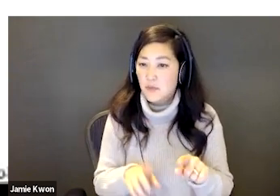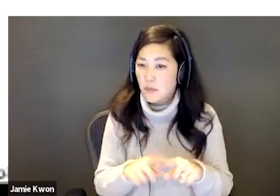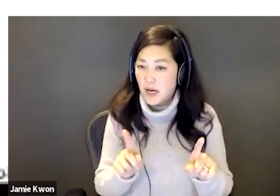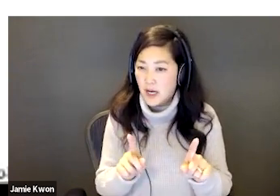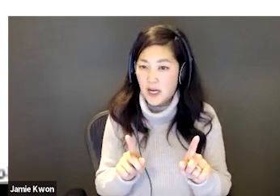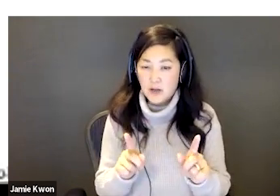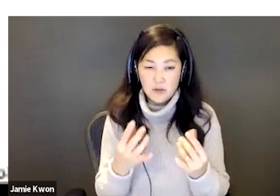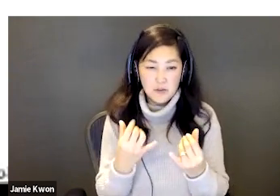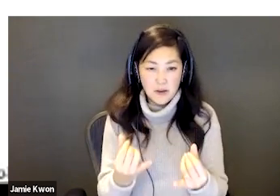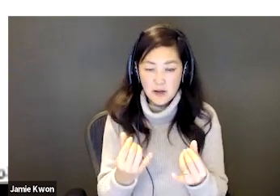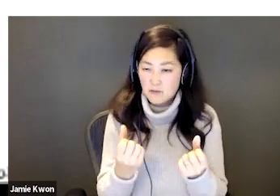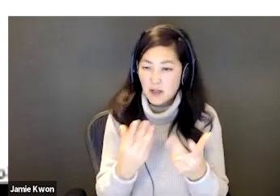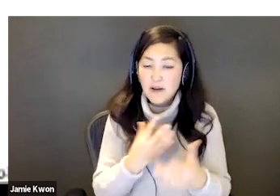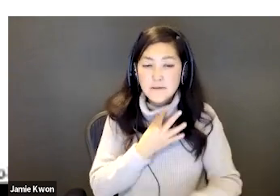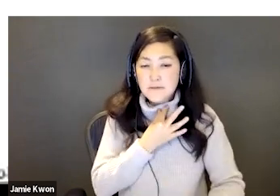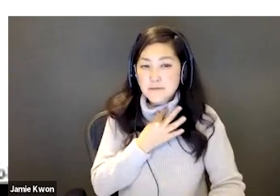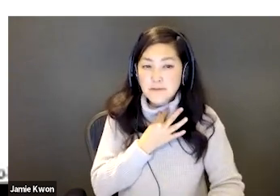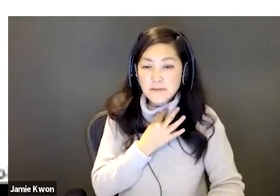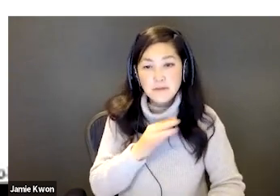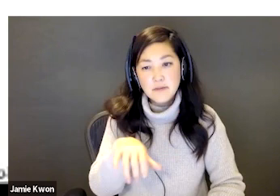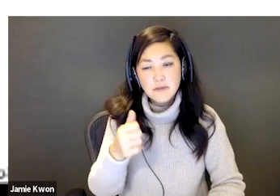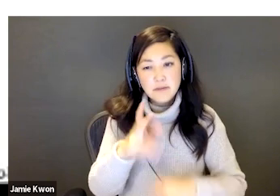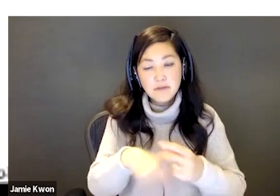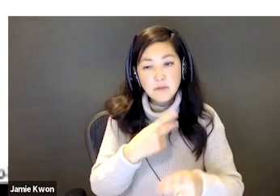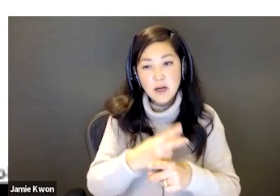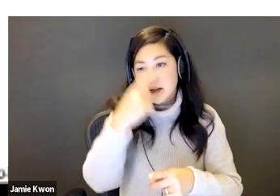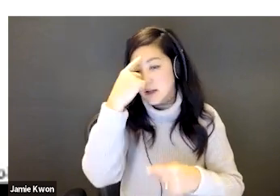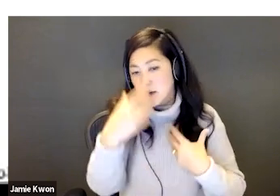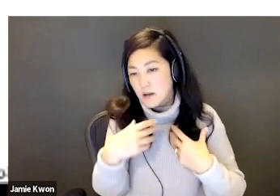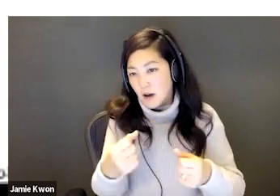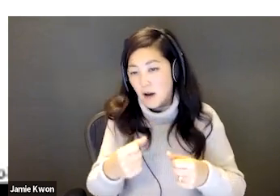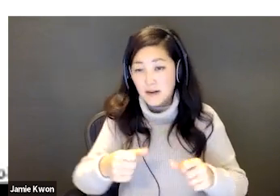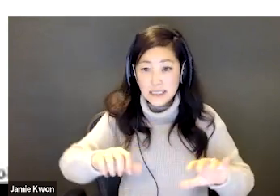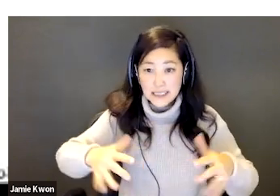curiosity about other types of mental health conditions like anxiety and